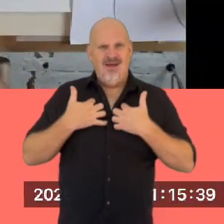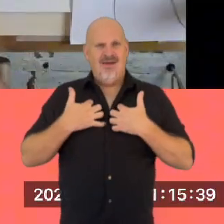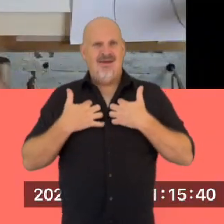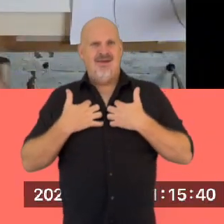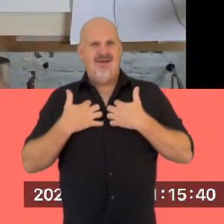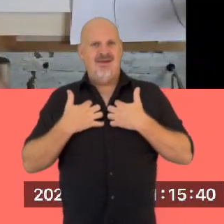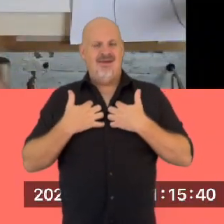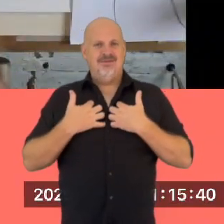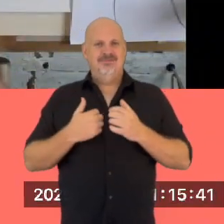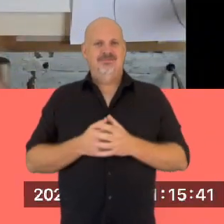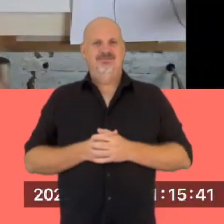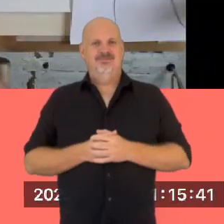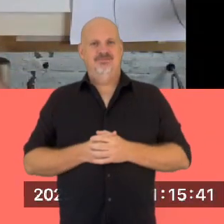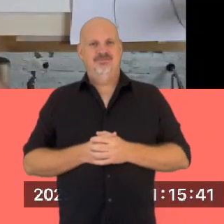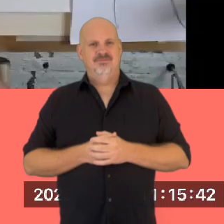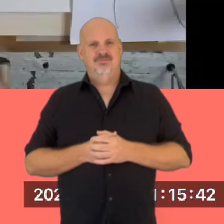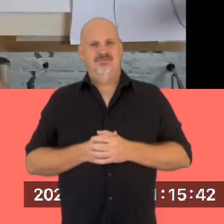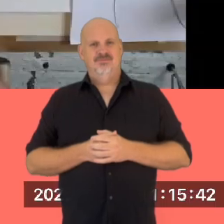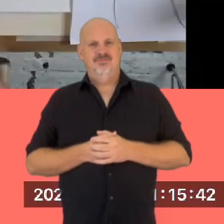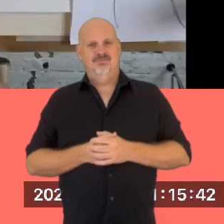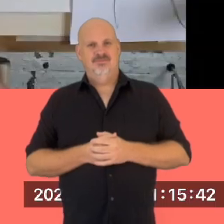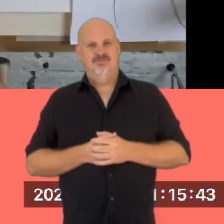interesting and fun out of it.